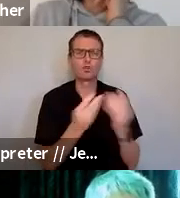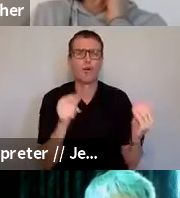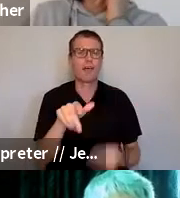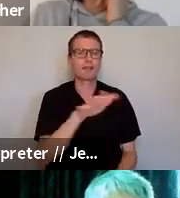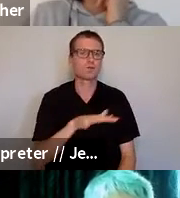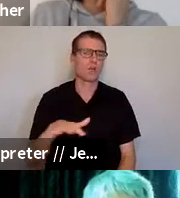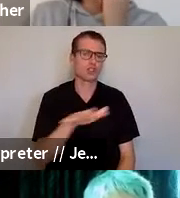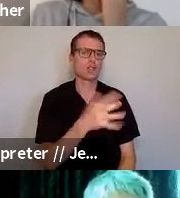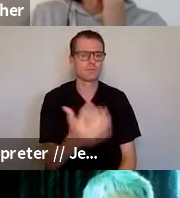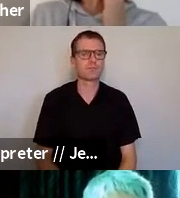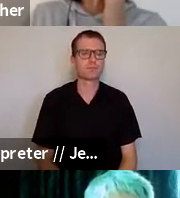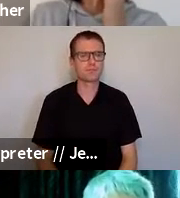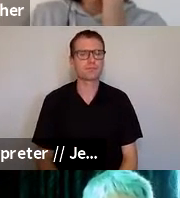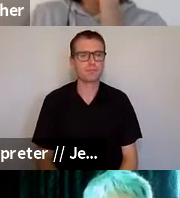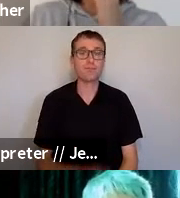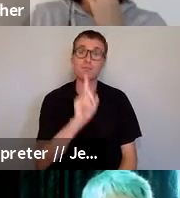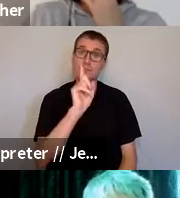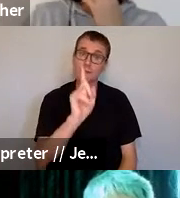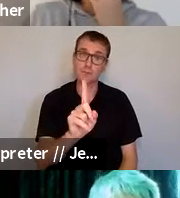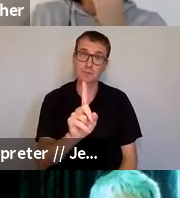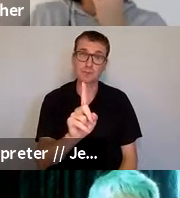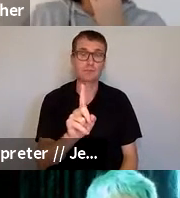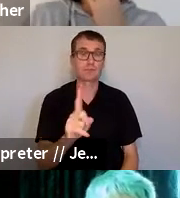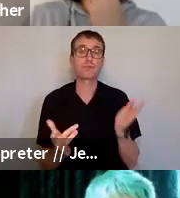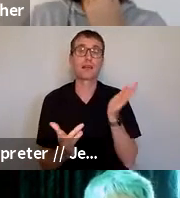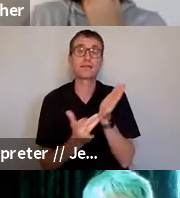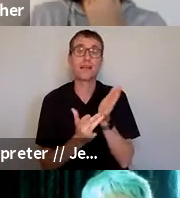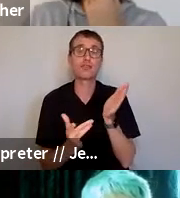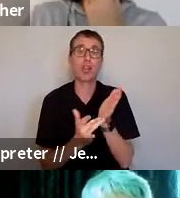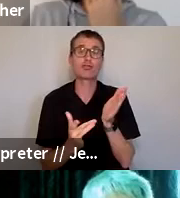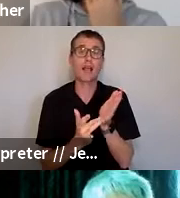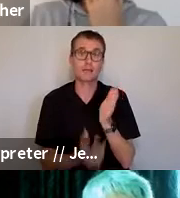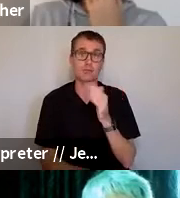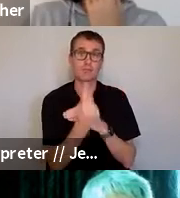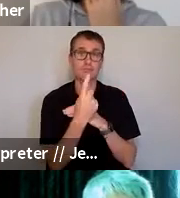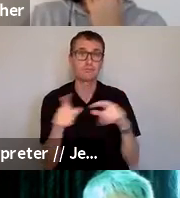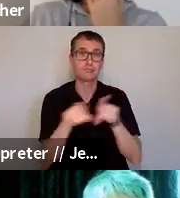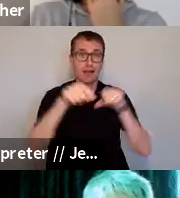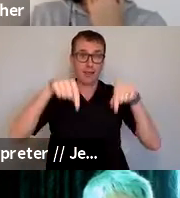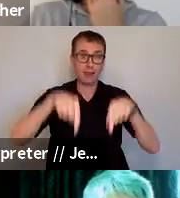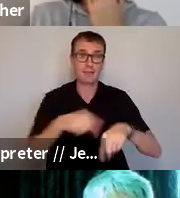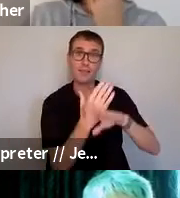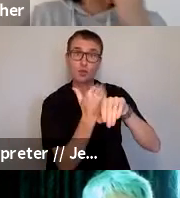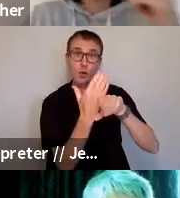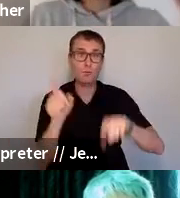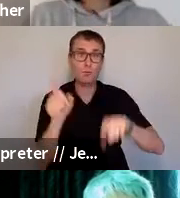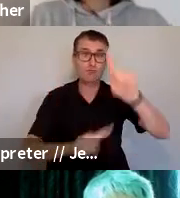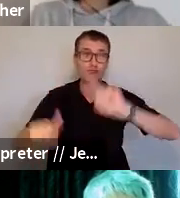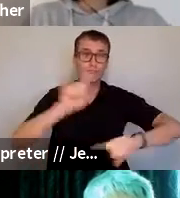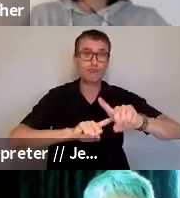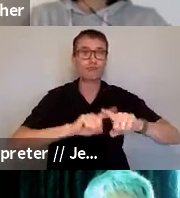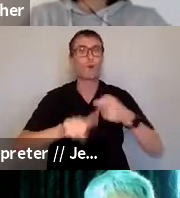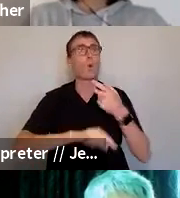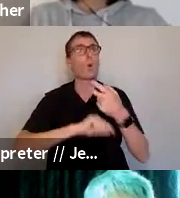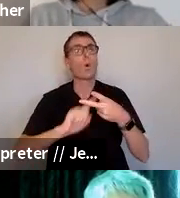Now, through technology, you can have this sort of conversation or participate in an art experience on your screen in your own